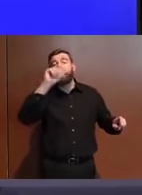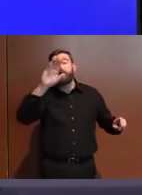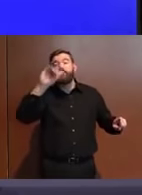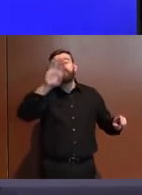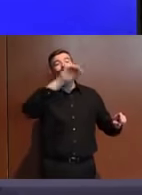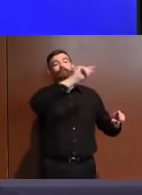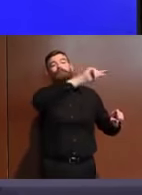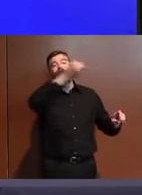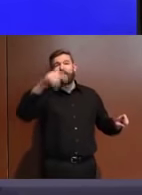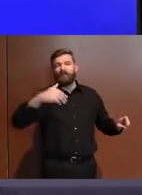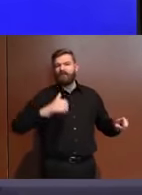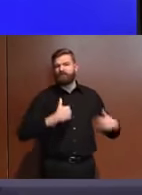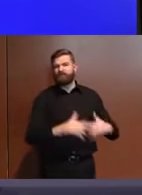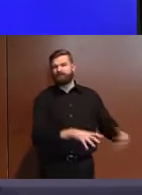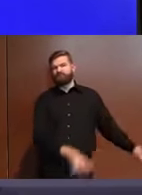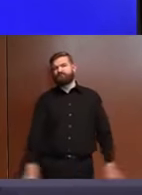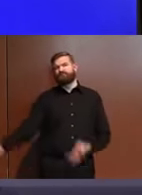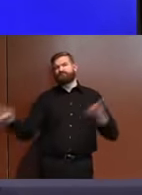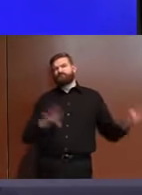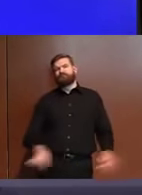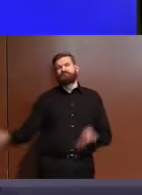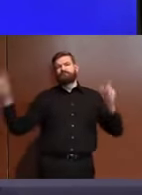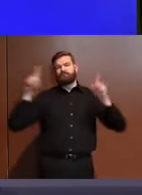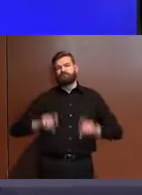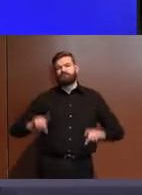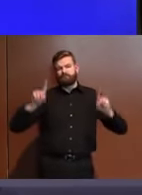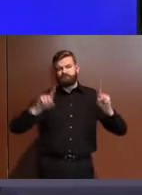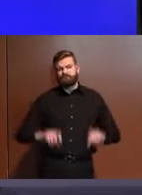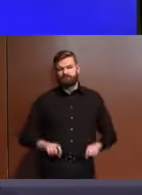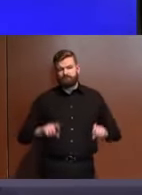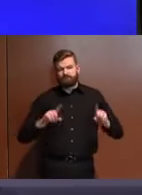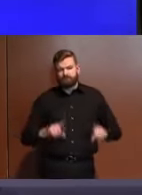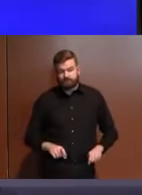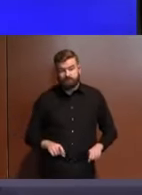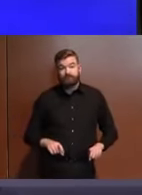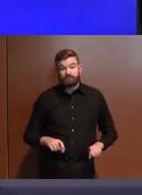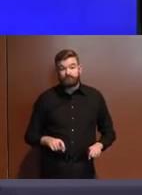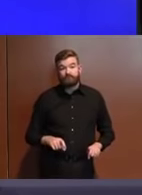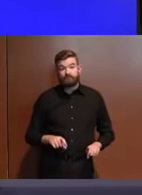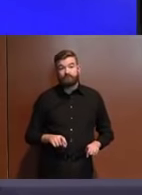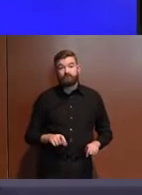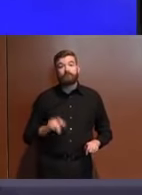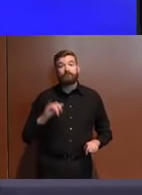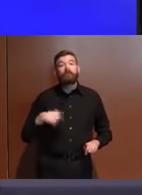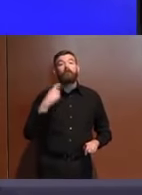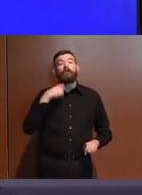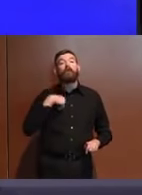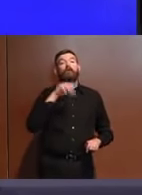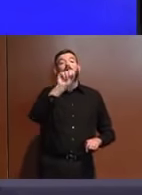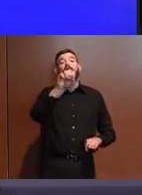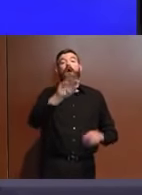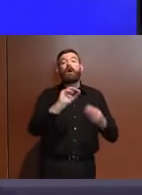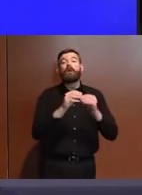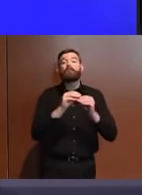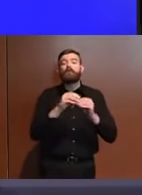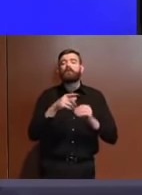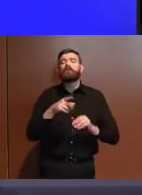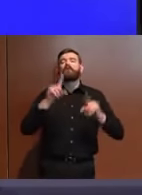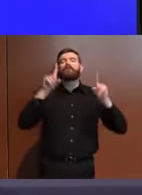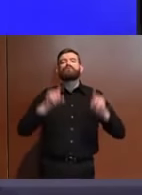high-speed scaled, these are tests that we're reporting today that could be from as much as a week ago,